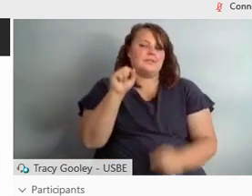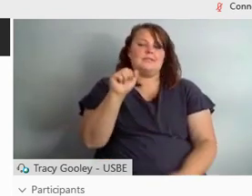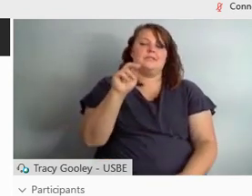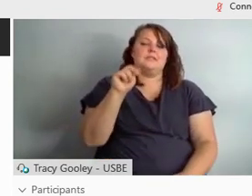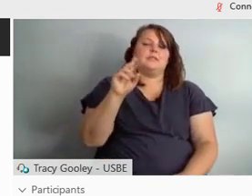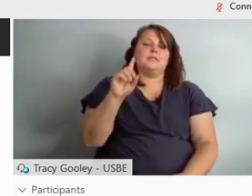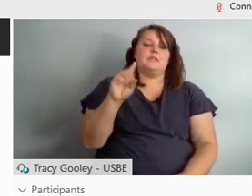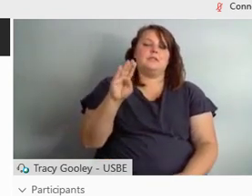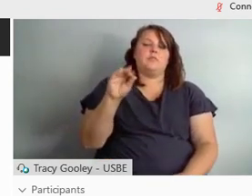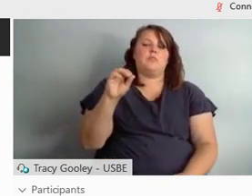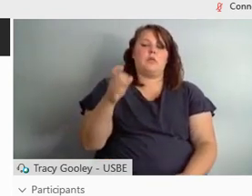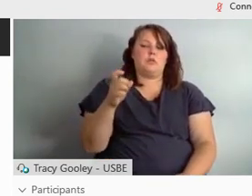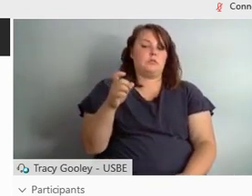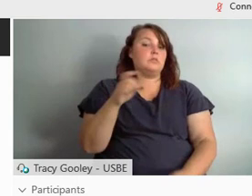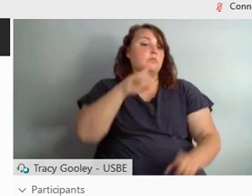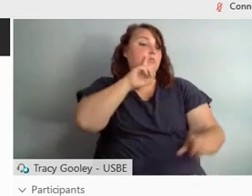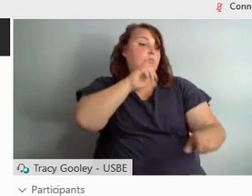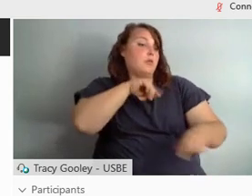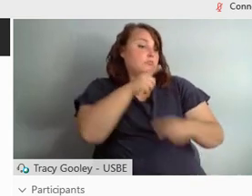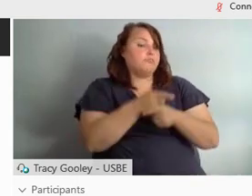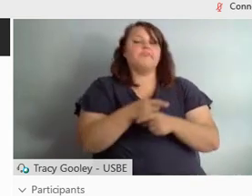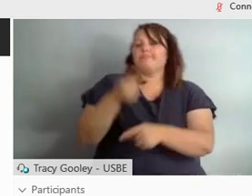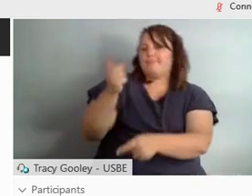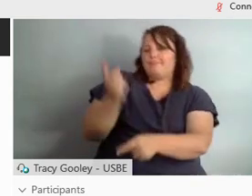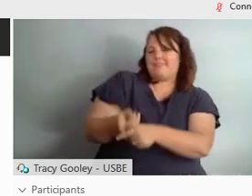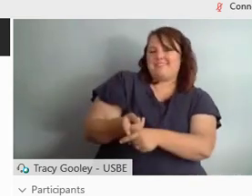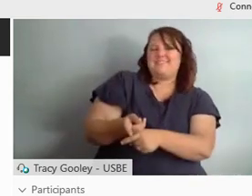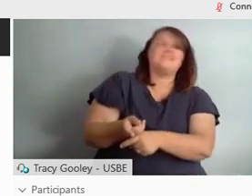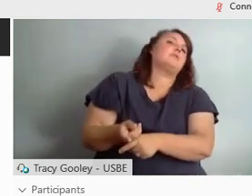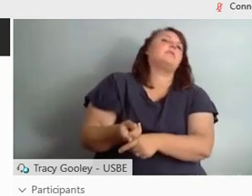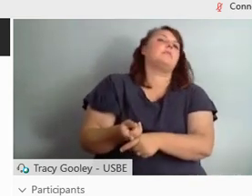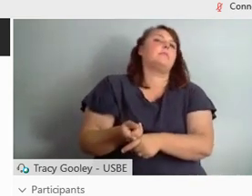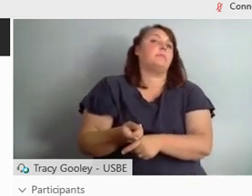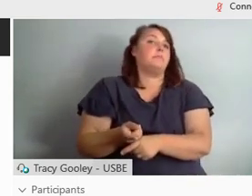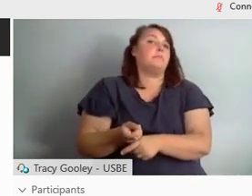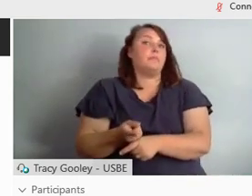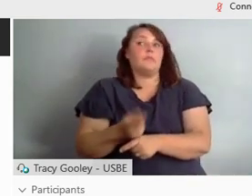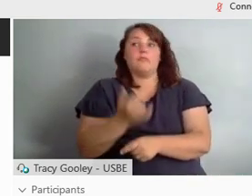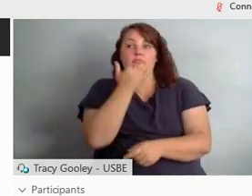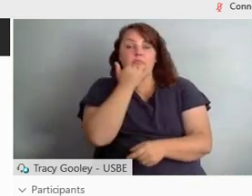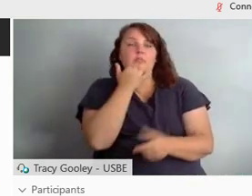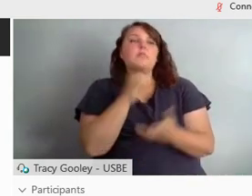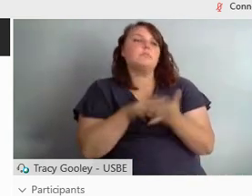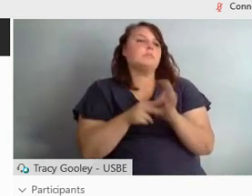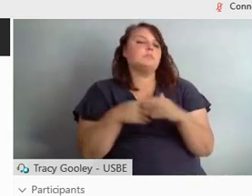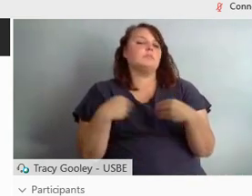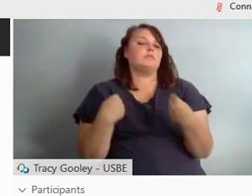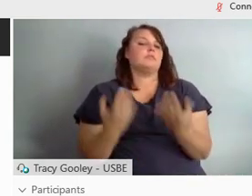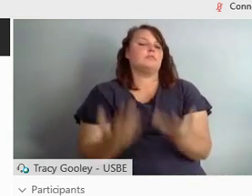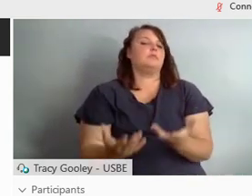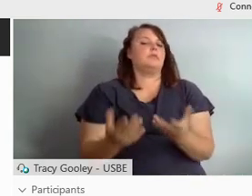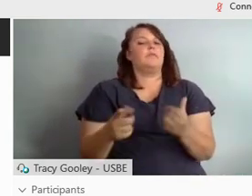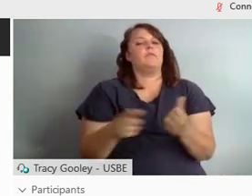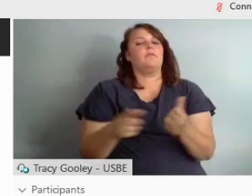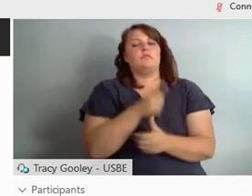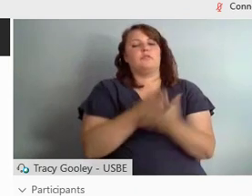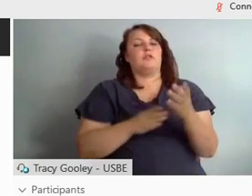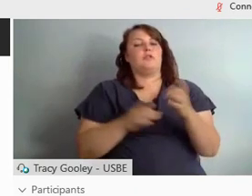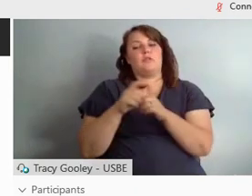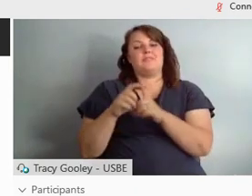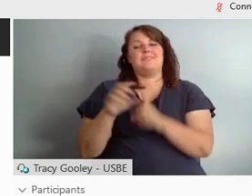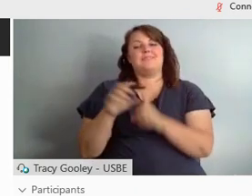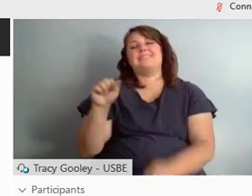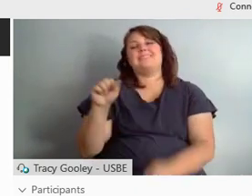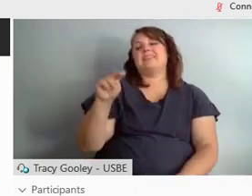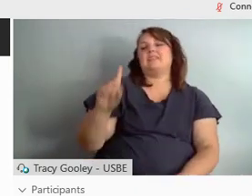sandbox. They respond correctly, say that's correct. If they don't, provide the first part of the word, have the student repeat.